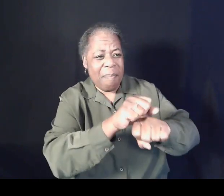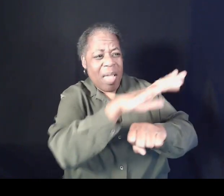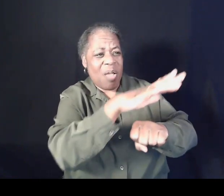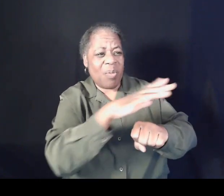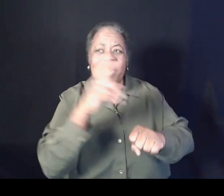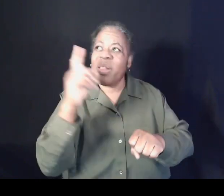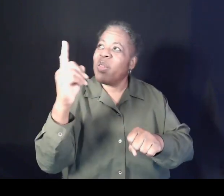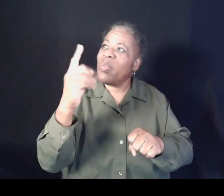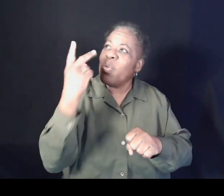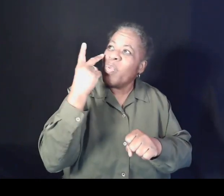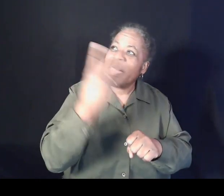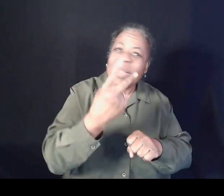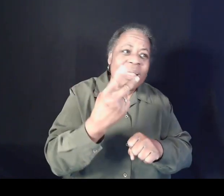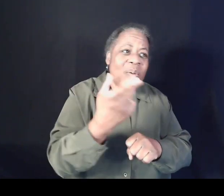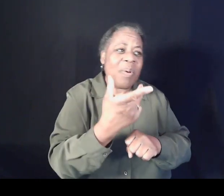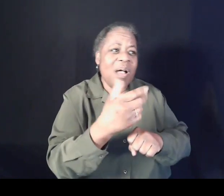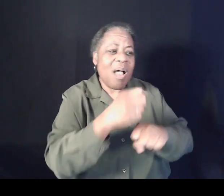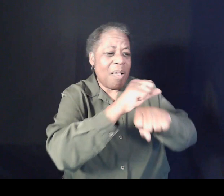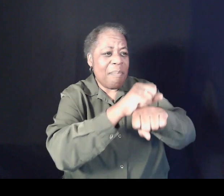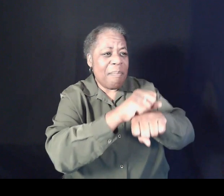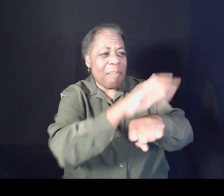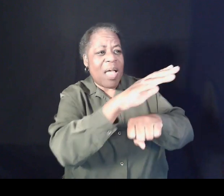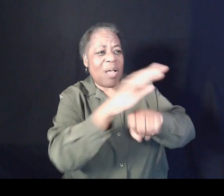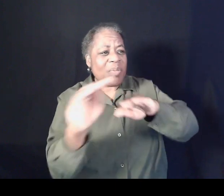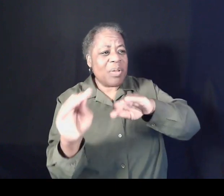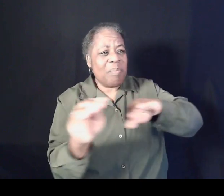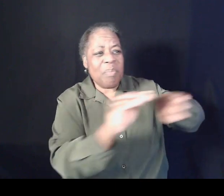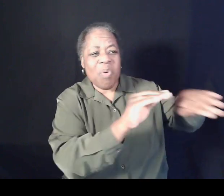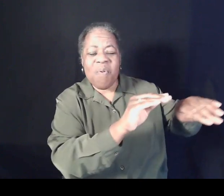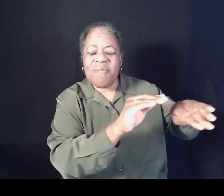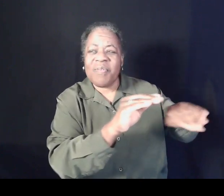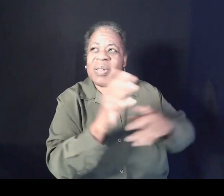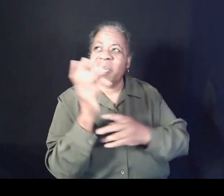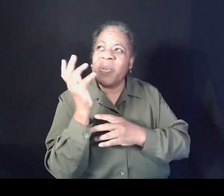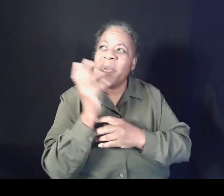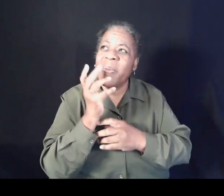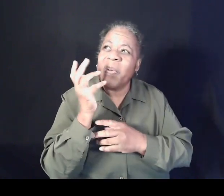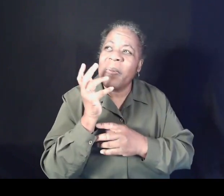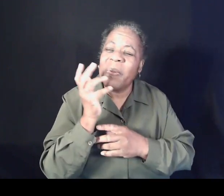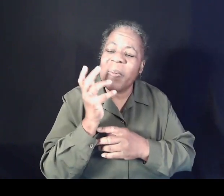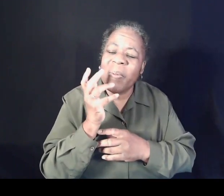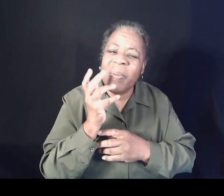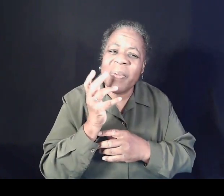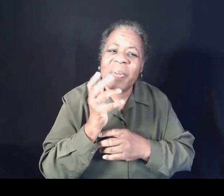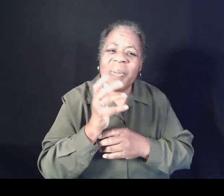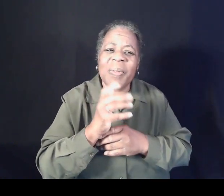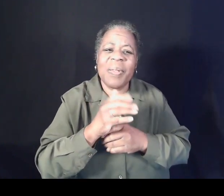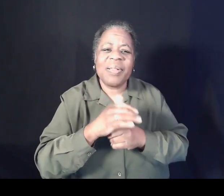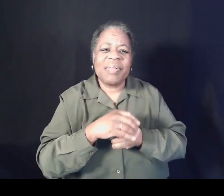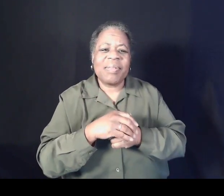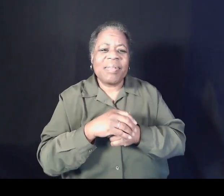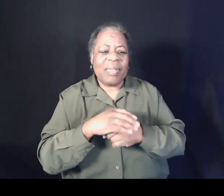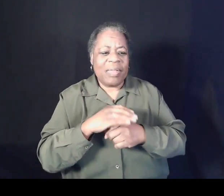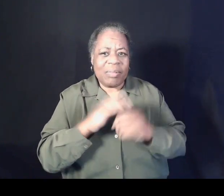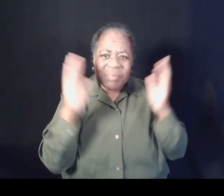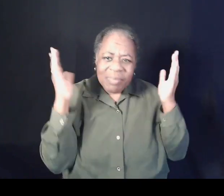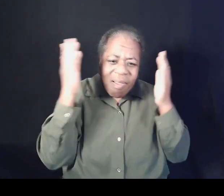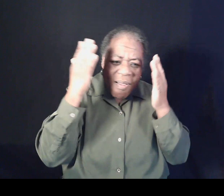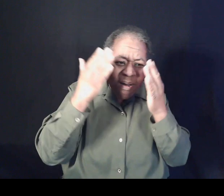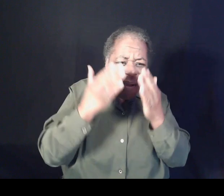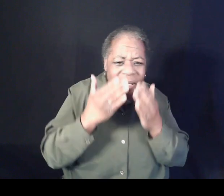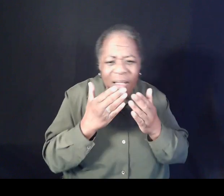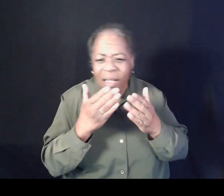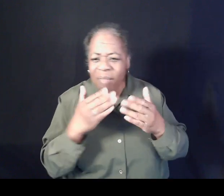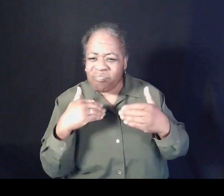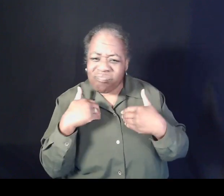God, you see a mountain moved, and as I walk through the